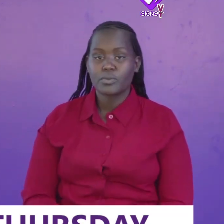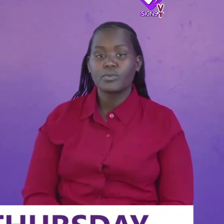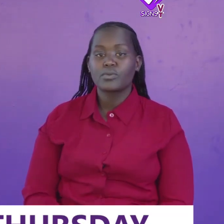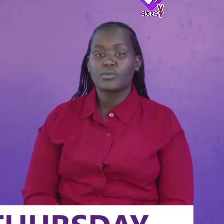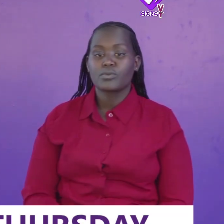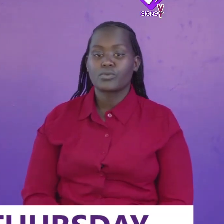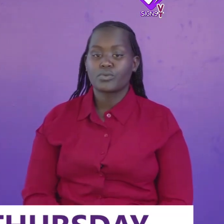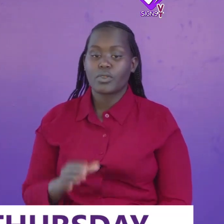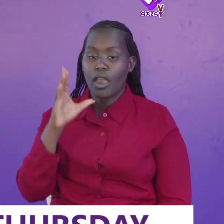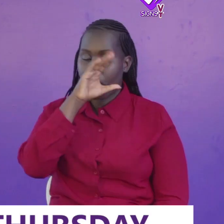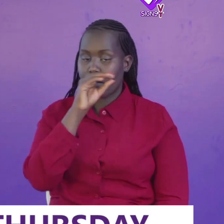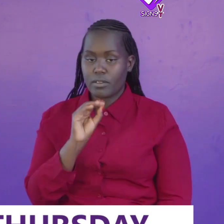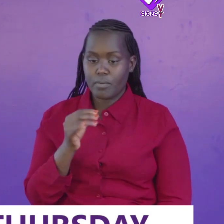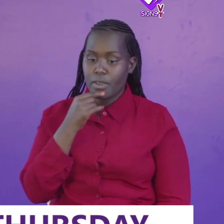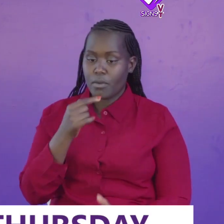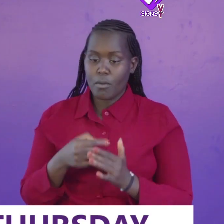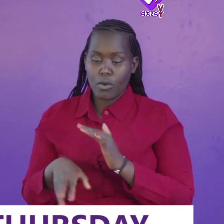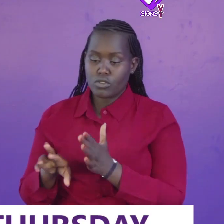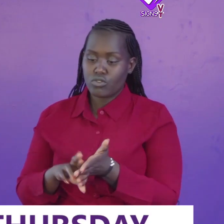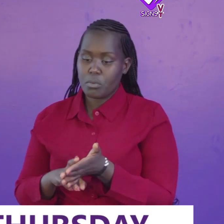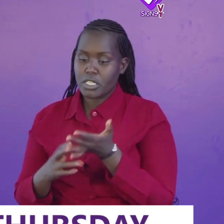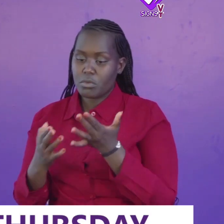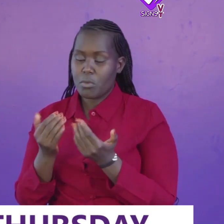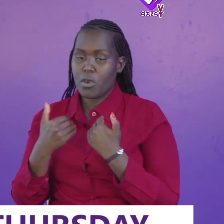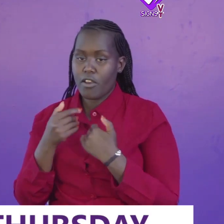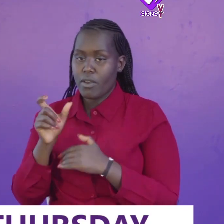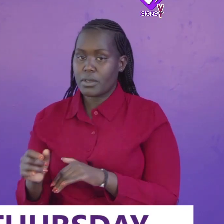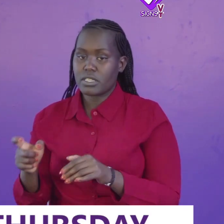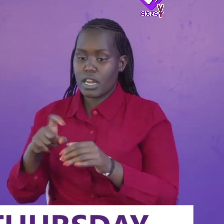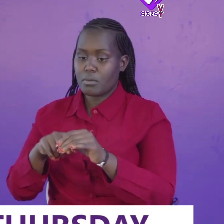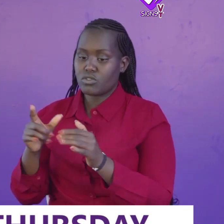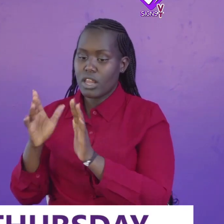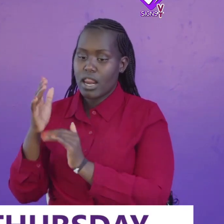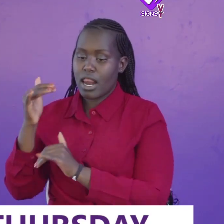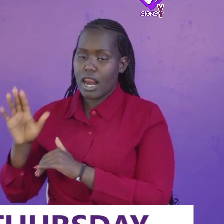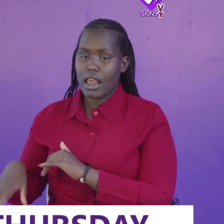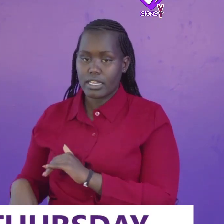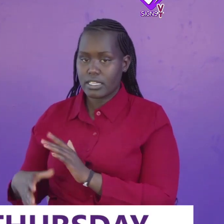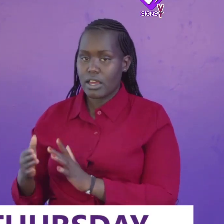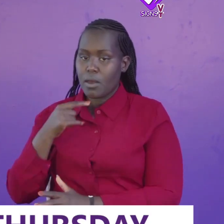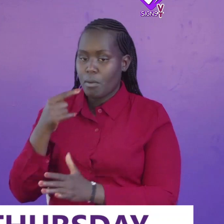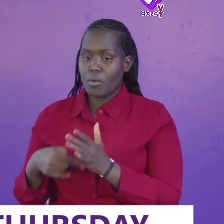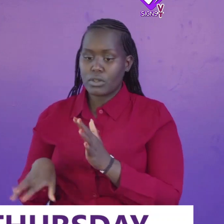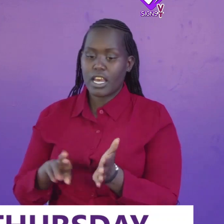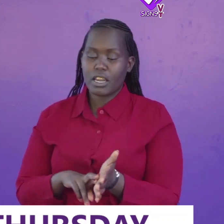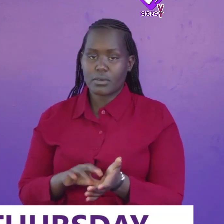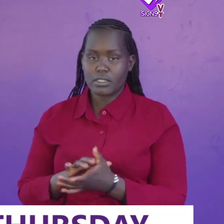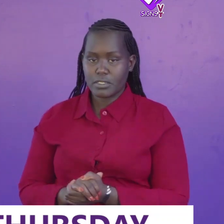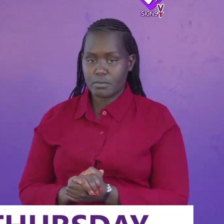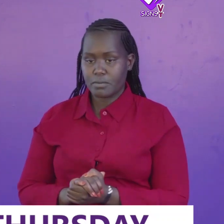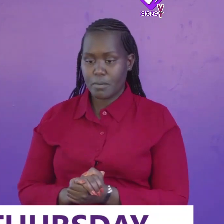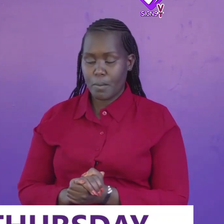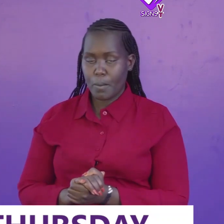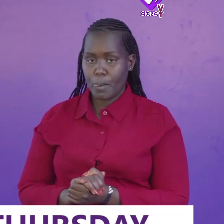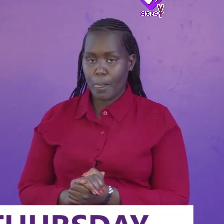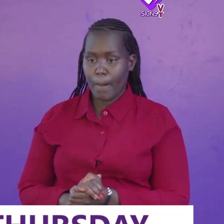it. Usihate. Ndio maana nimemwambia arudie. Maybe kuna mtu ametune in size. Sitaki apitwe. Ndio maana nimemwambia Muthoni hebu rudia tena wasikie. So na mimi